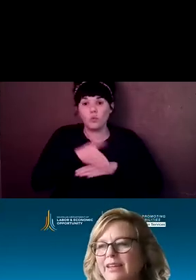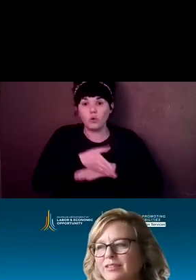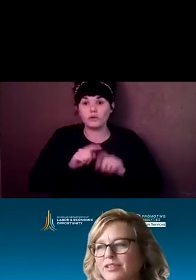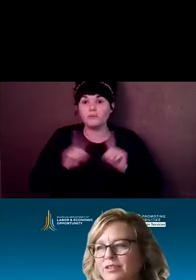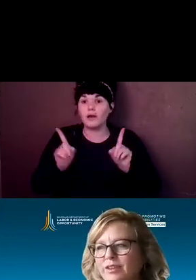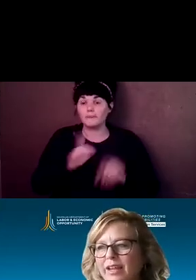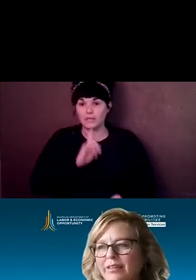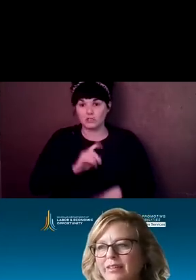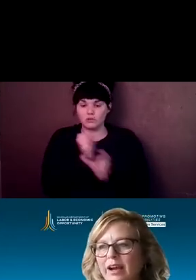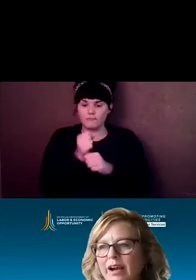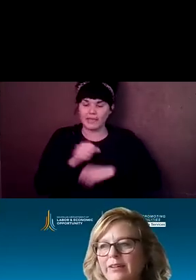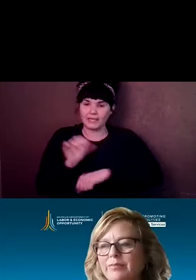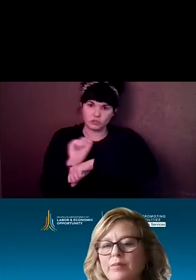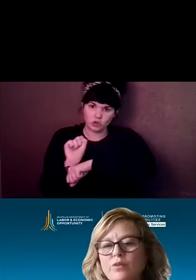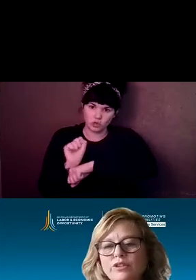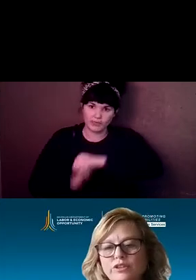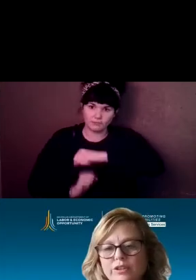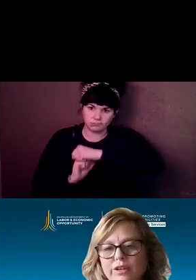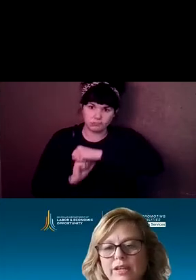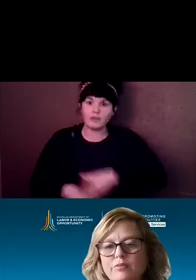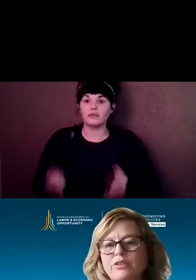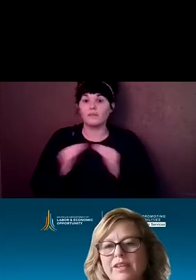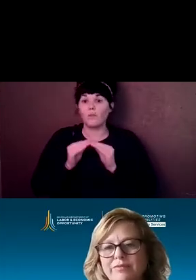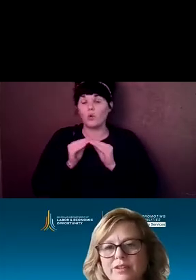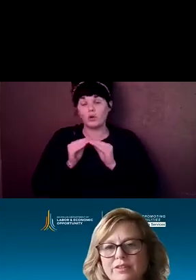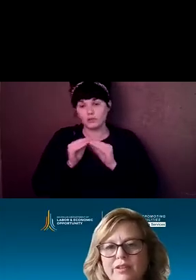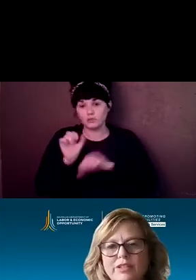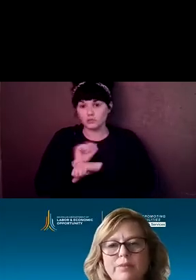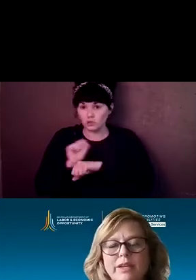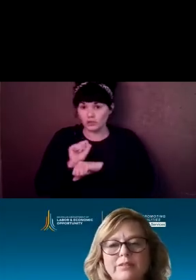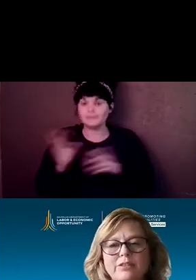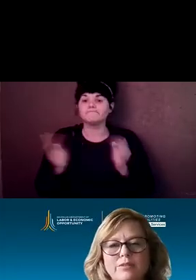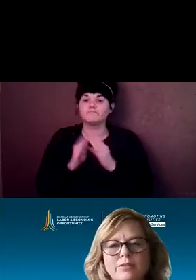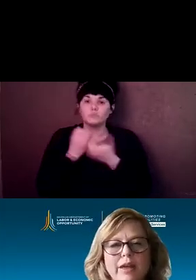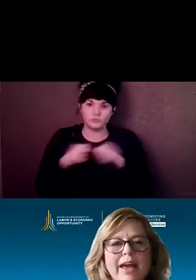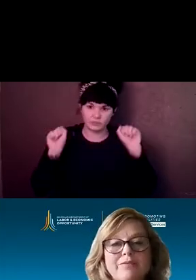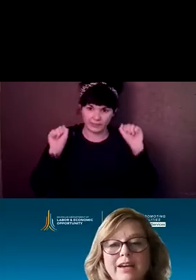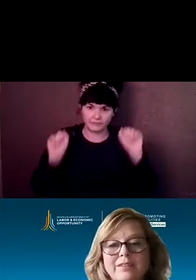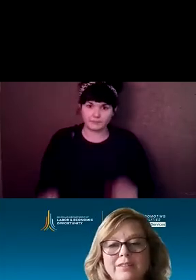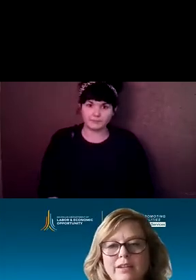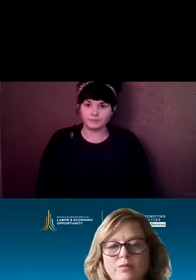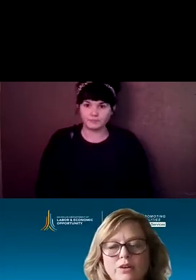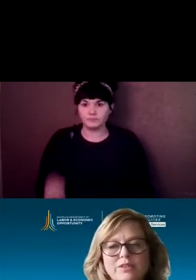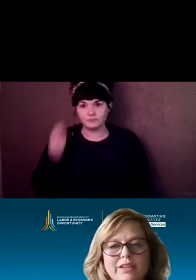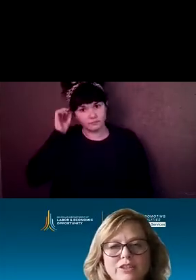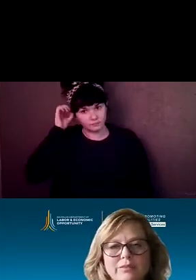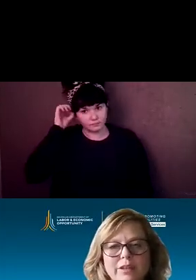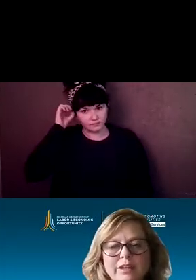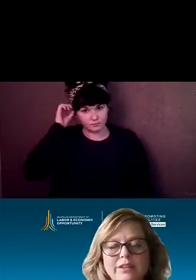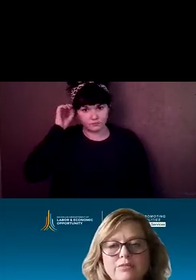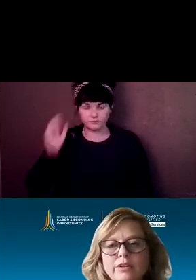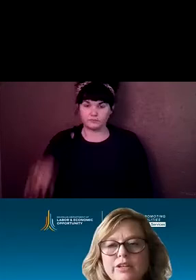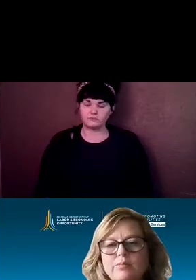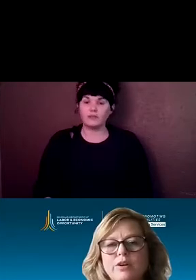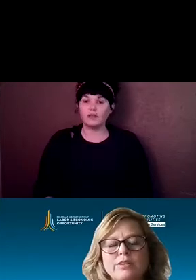making it sturdy. The more sturdy, the more safer it's going to be to have that standing workstation. And